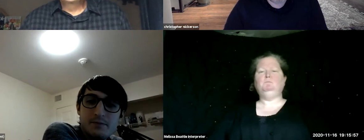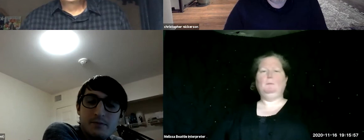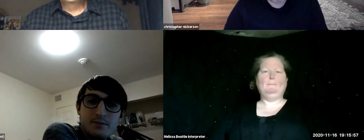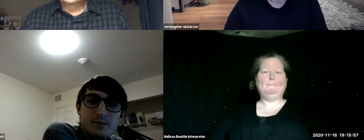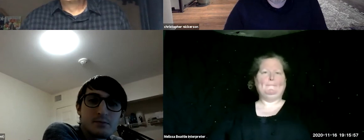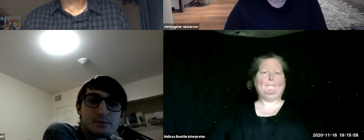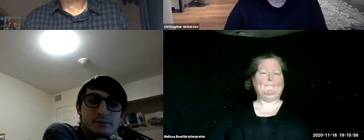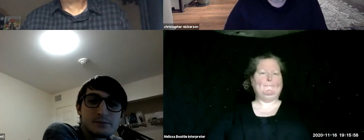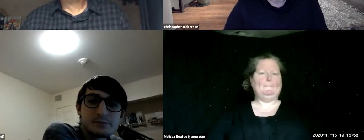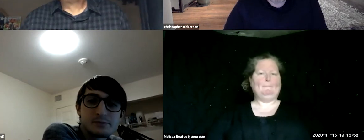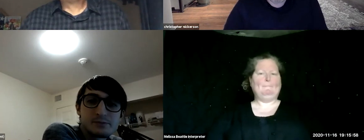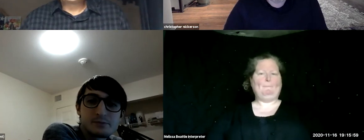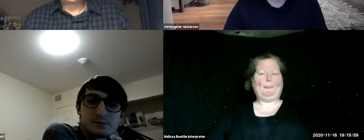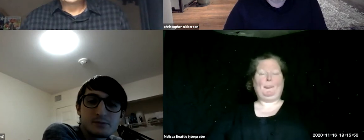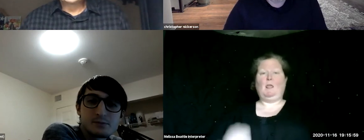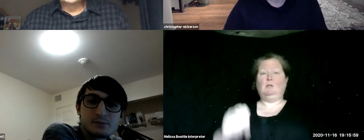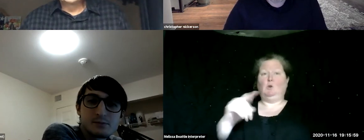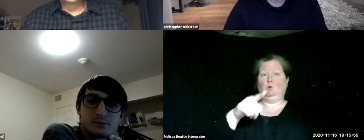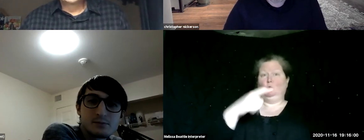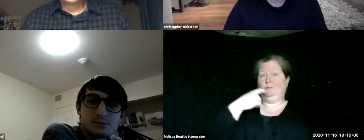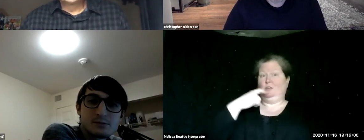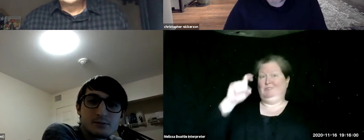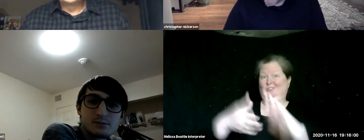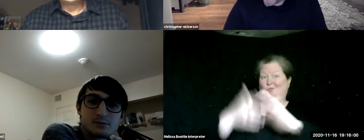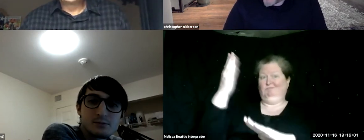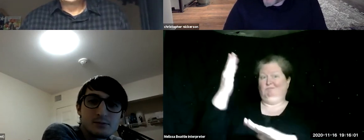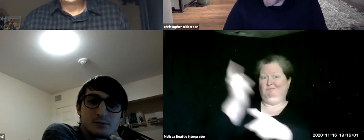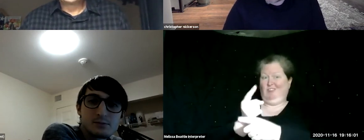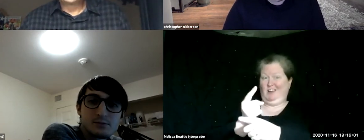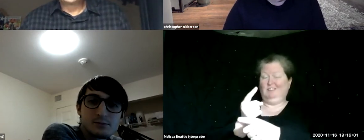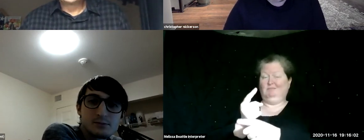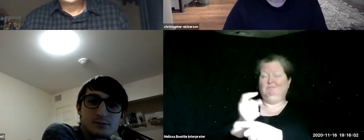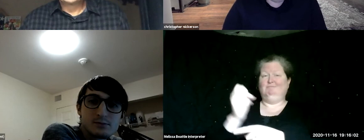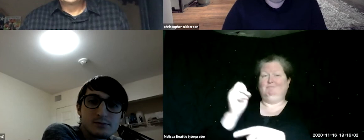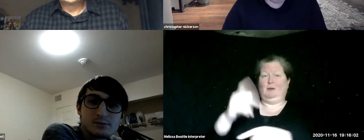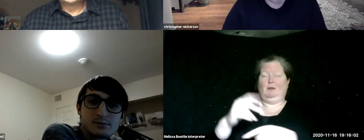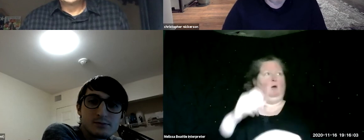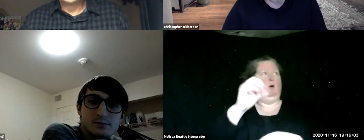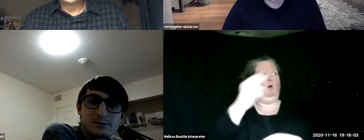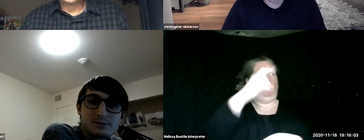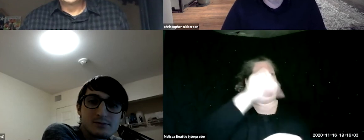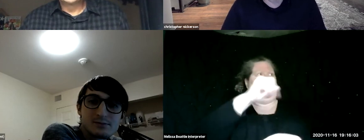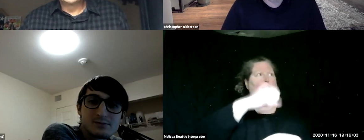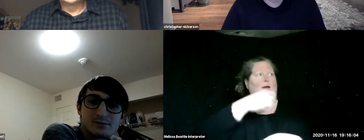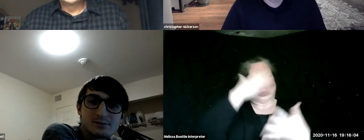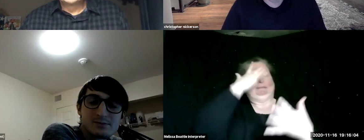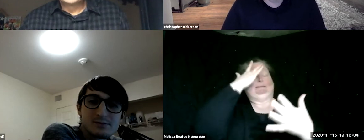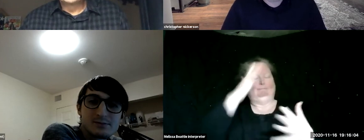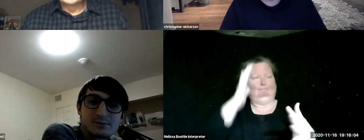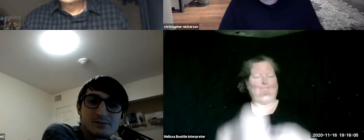Okay. So you said you needed to get going here. And time flies. All